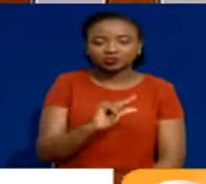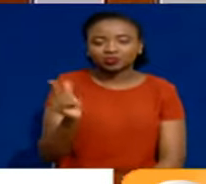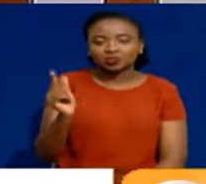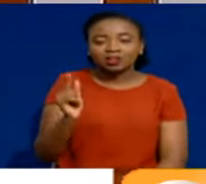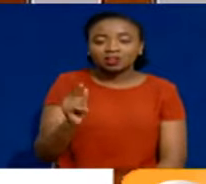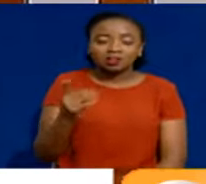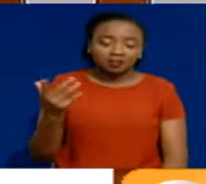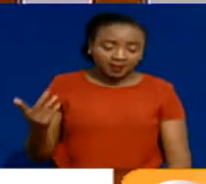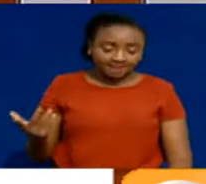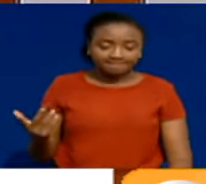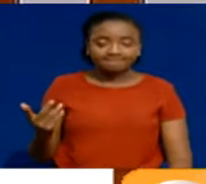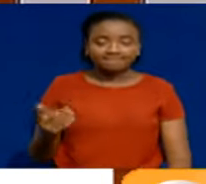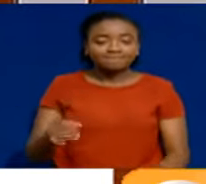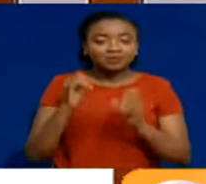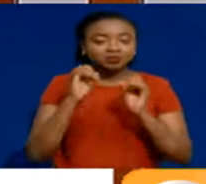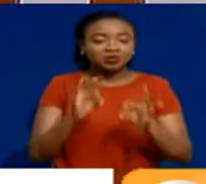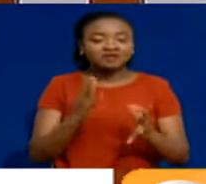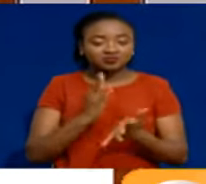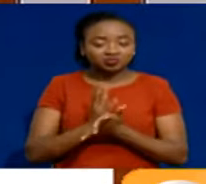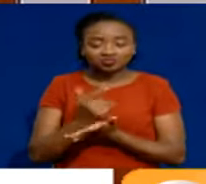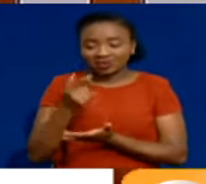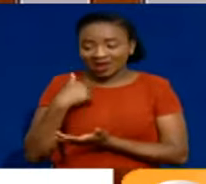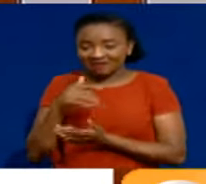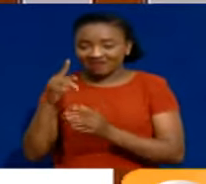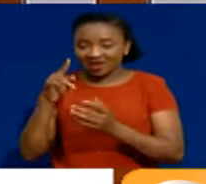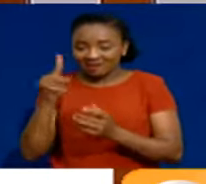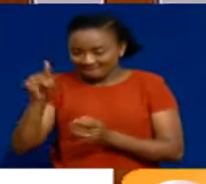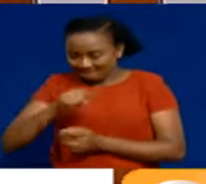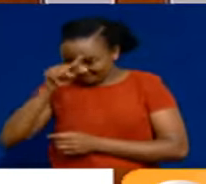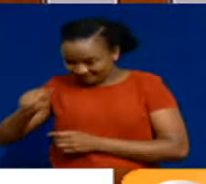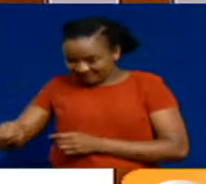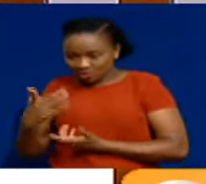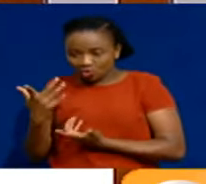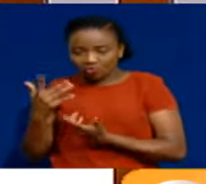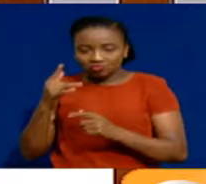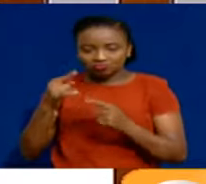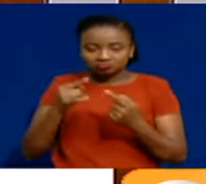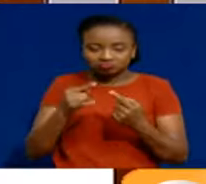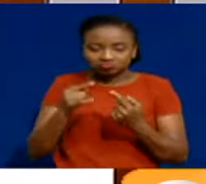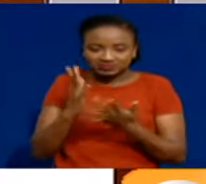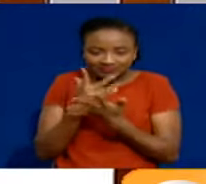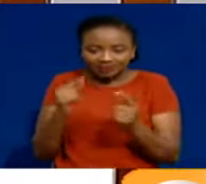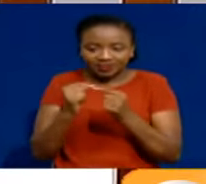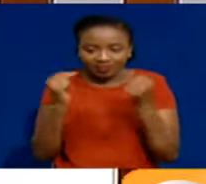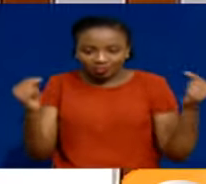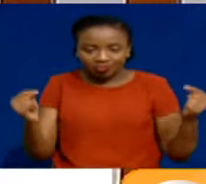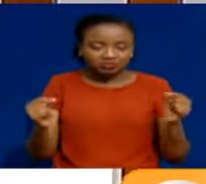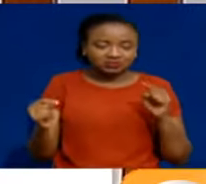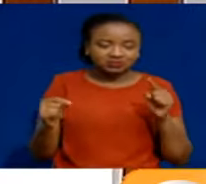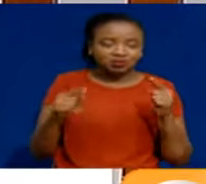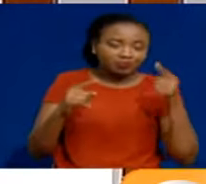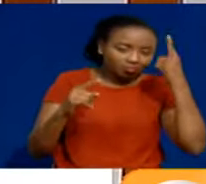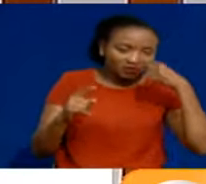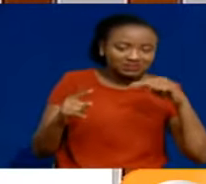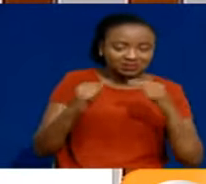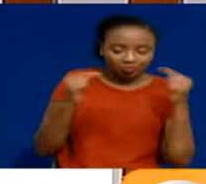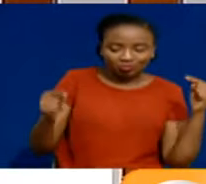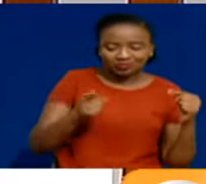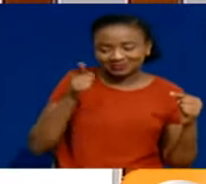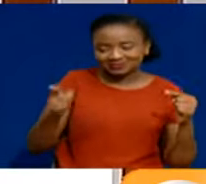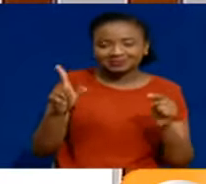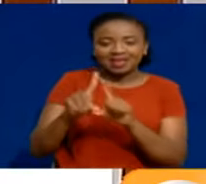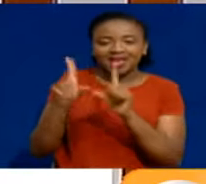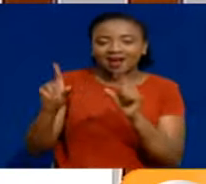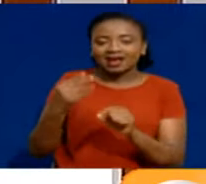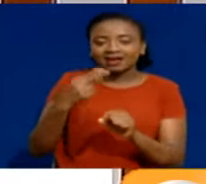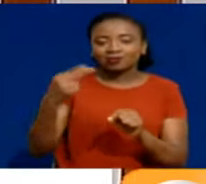going. And if there was any defective legislation to take care of that party, one's data and